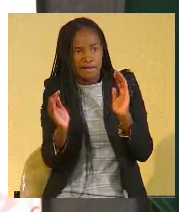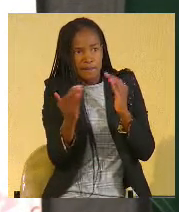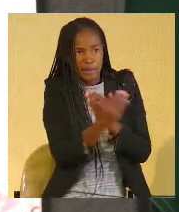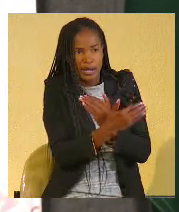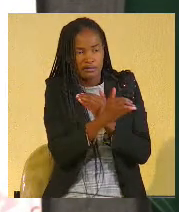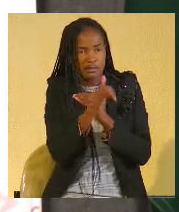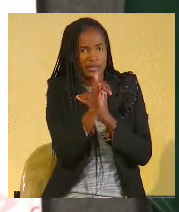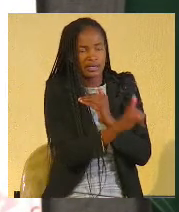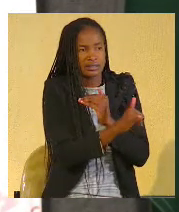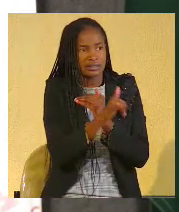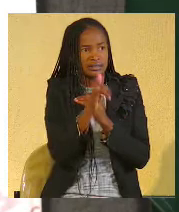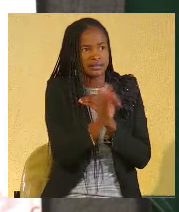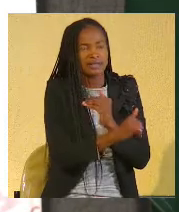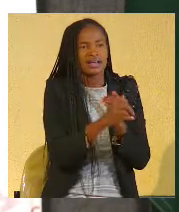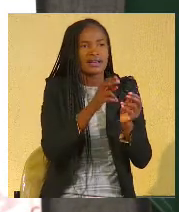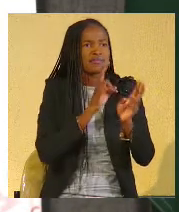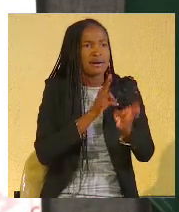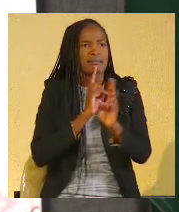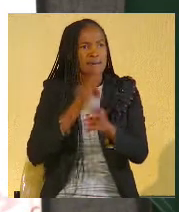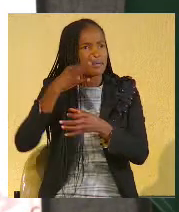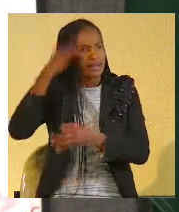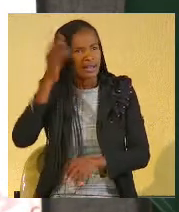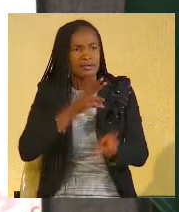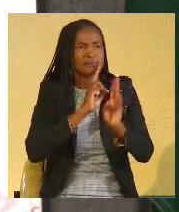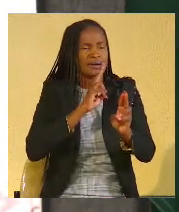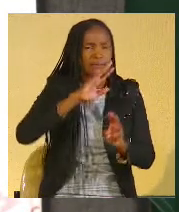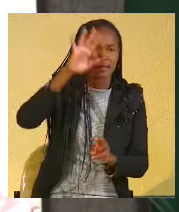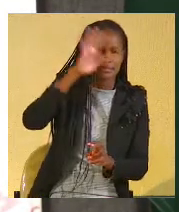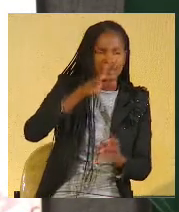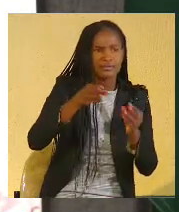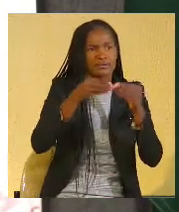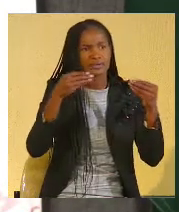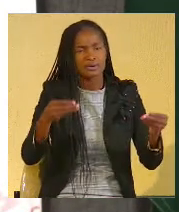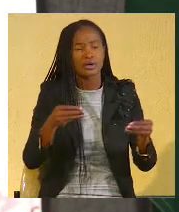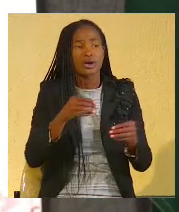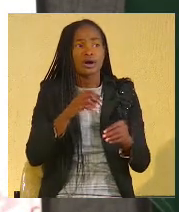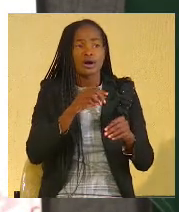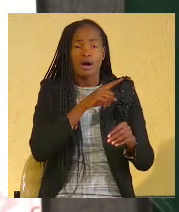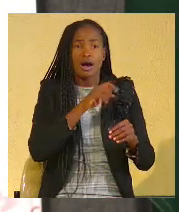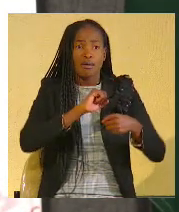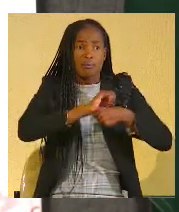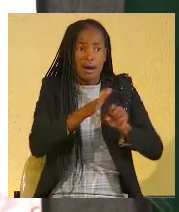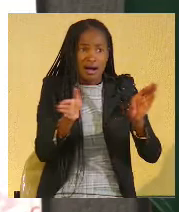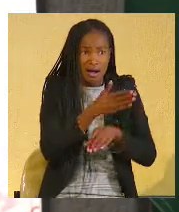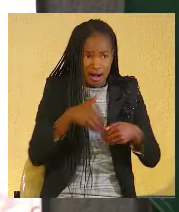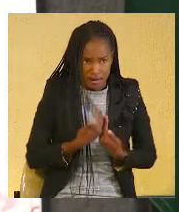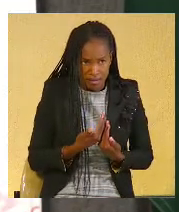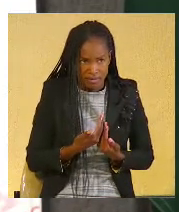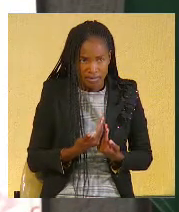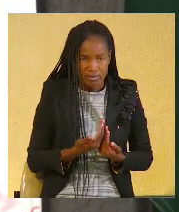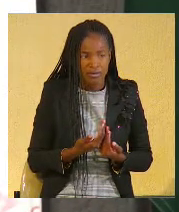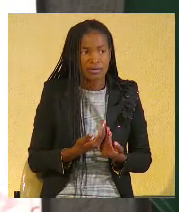public education, because the success of a pandemic of this nature, it